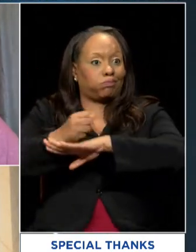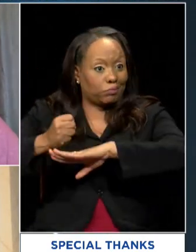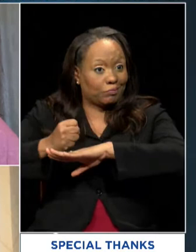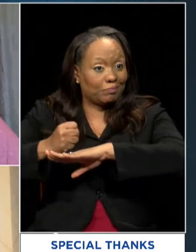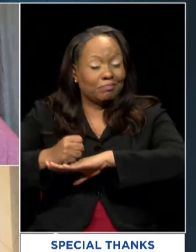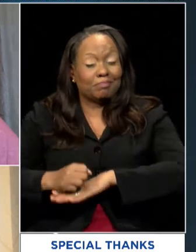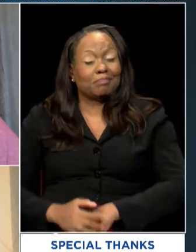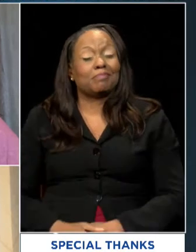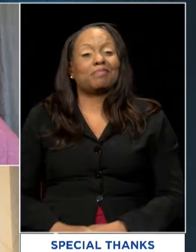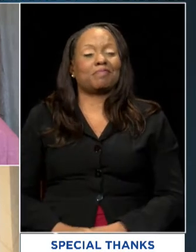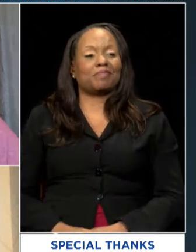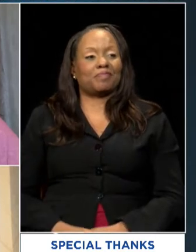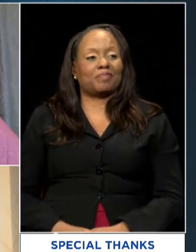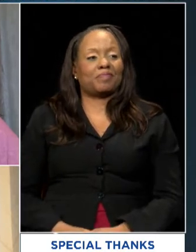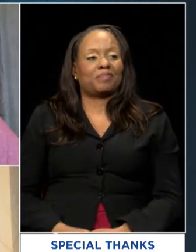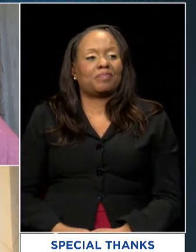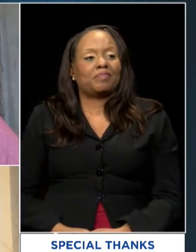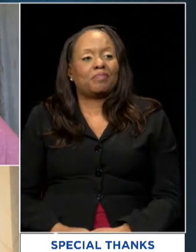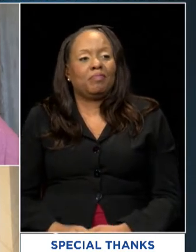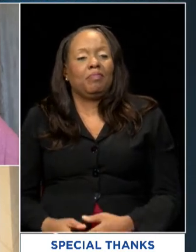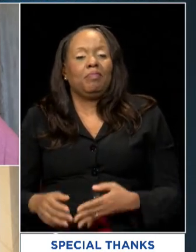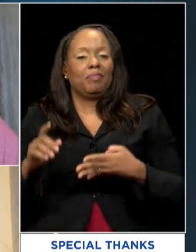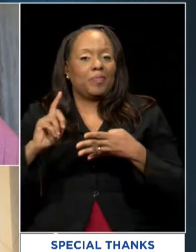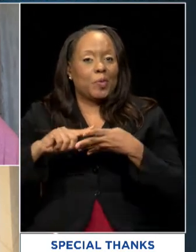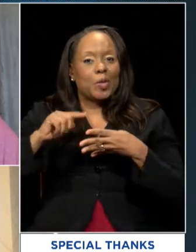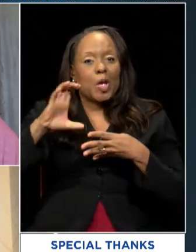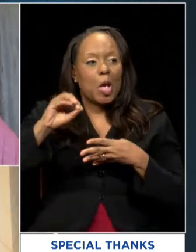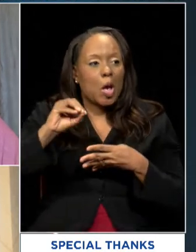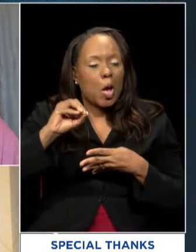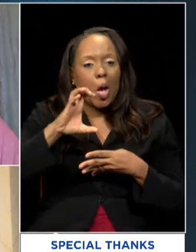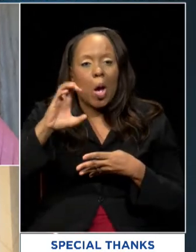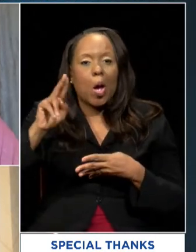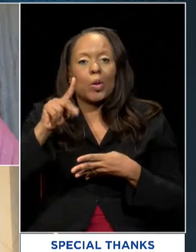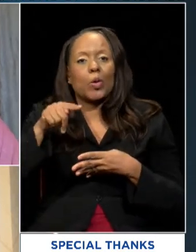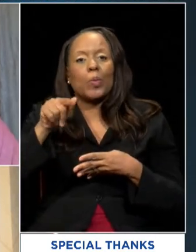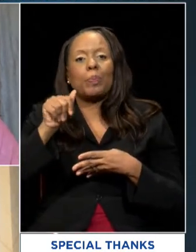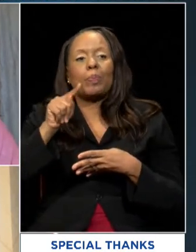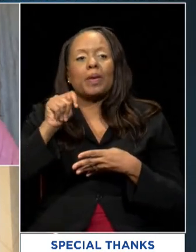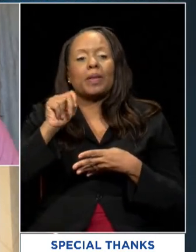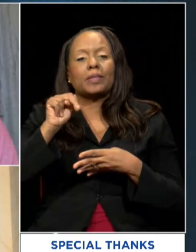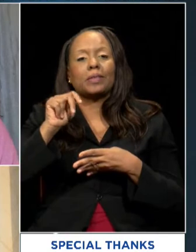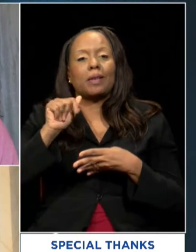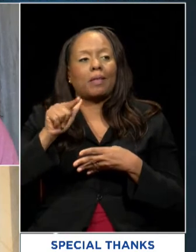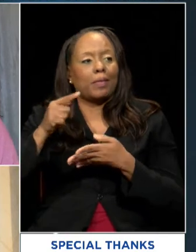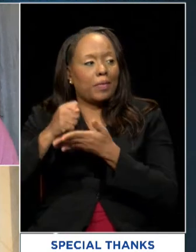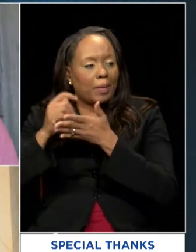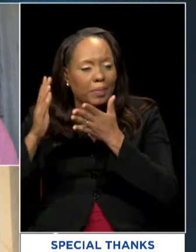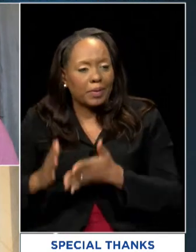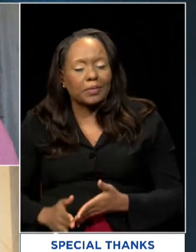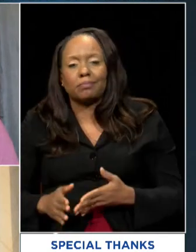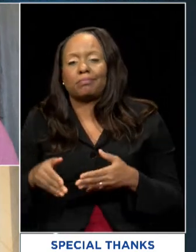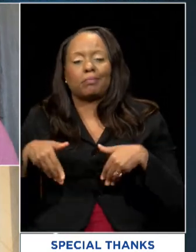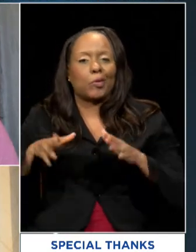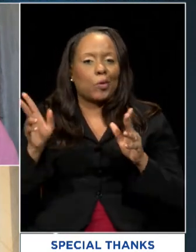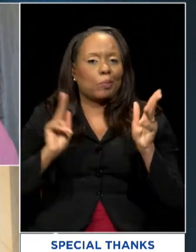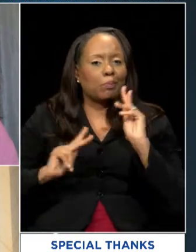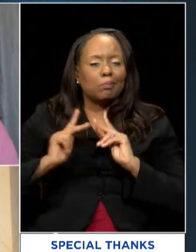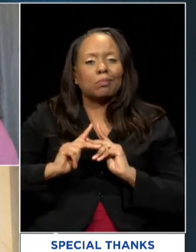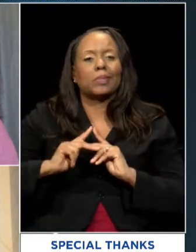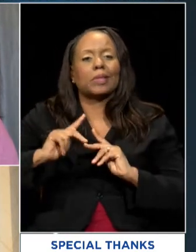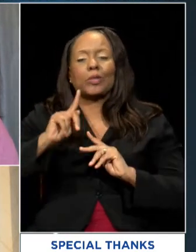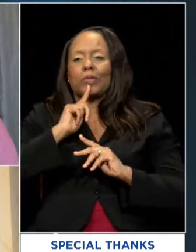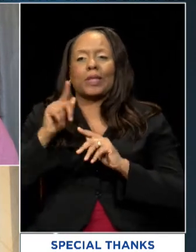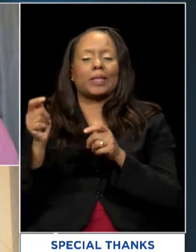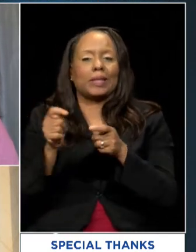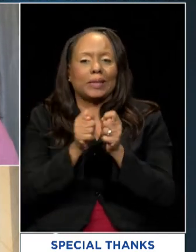We heard from the occupational therapist earlier, helping people understand that it's really a whole team effort, and